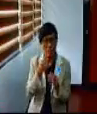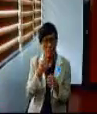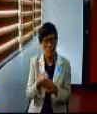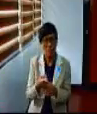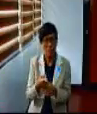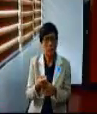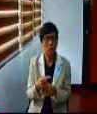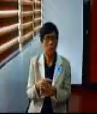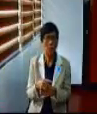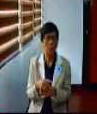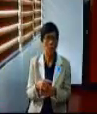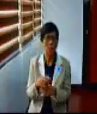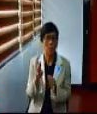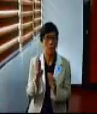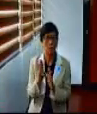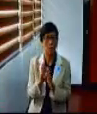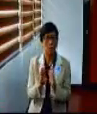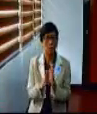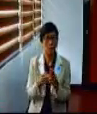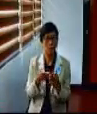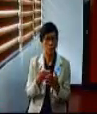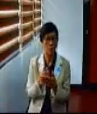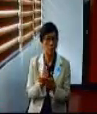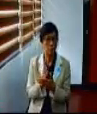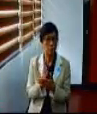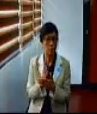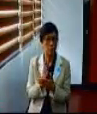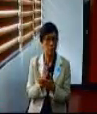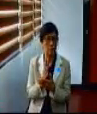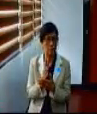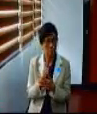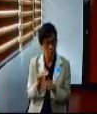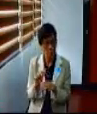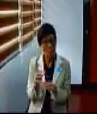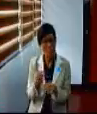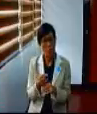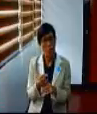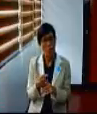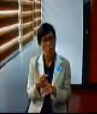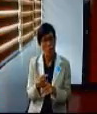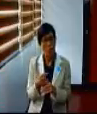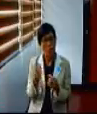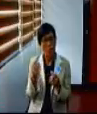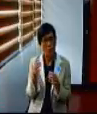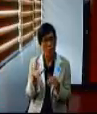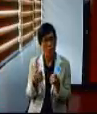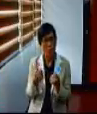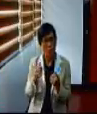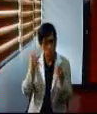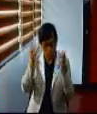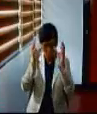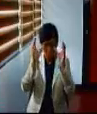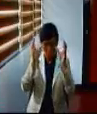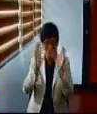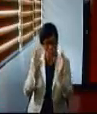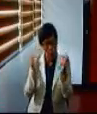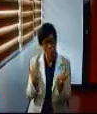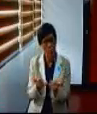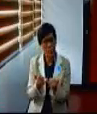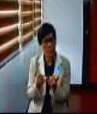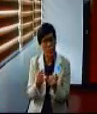ILO Declaration. Now, how do companies prevent harm? How do